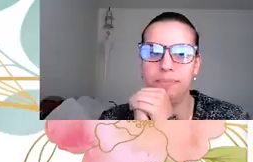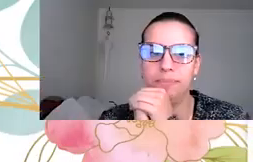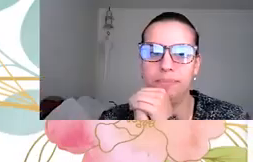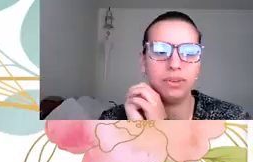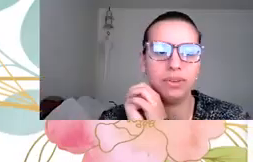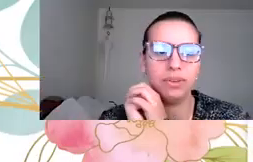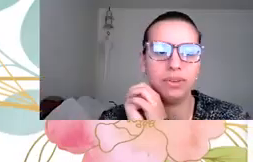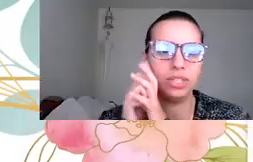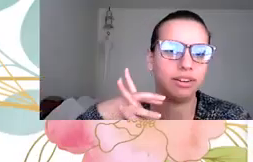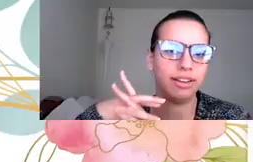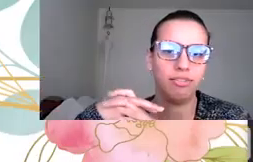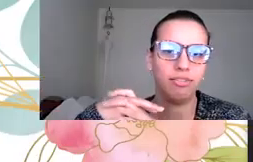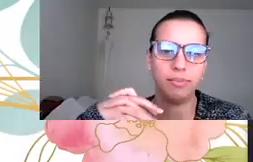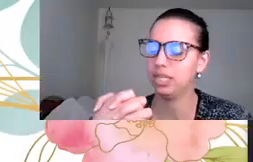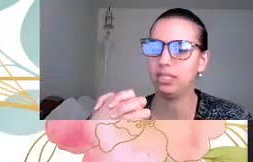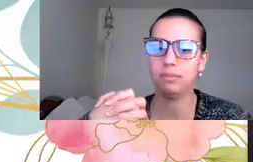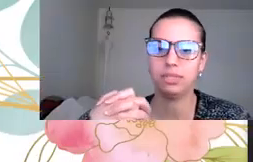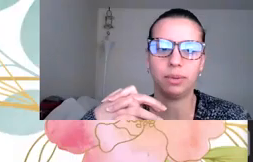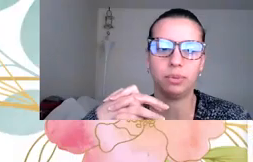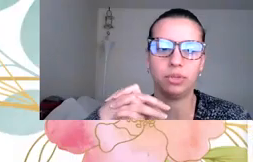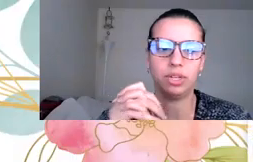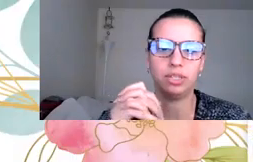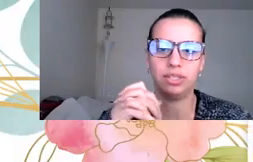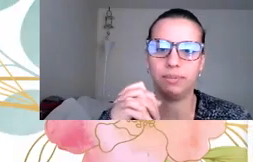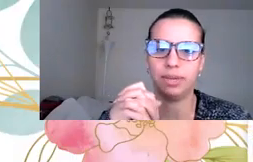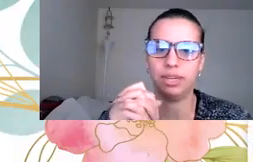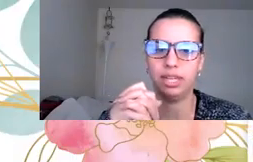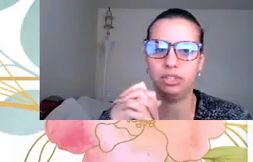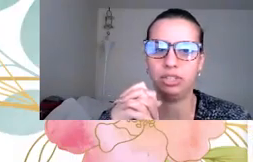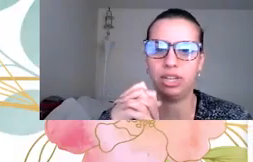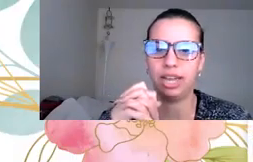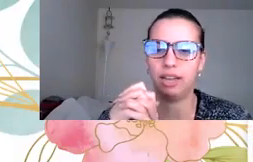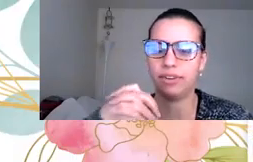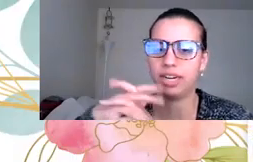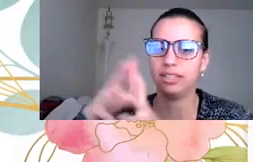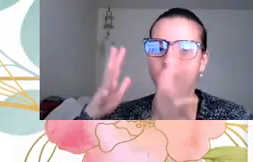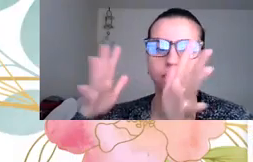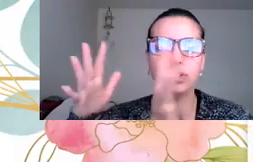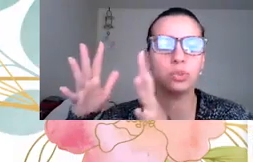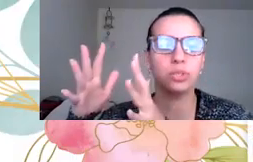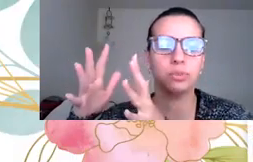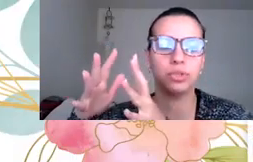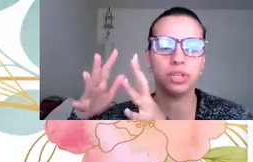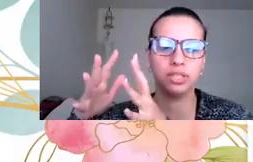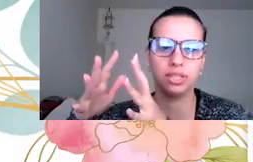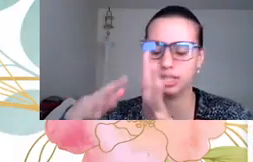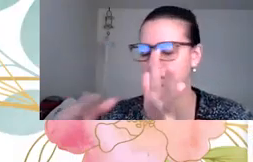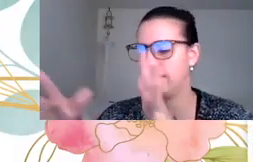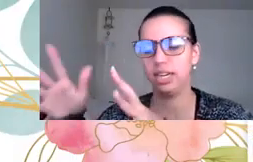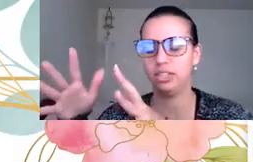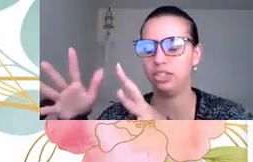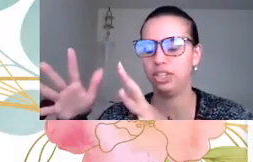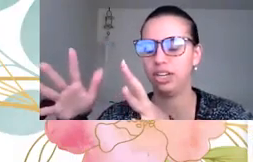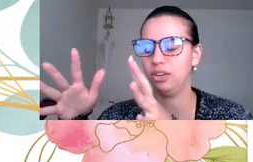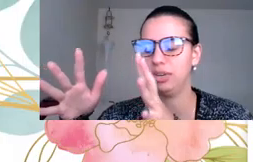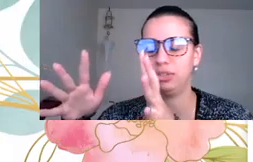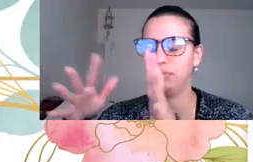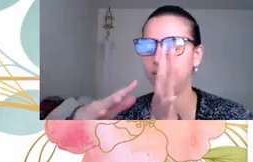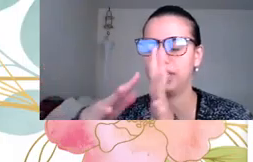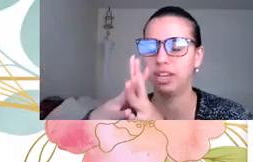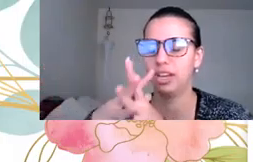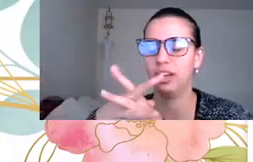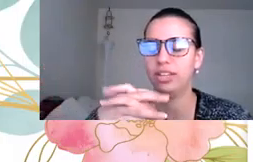For me, it was interesting hearing the alphabet, because some sound like Portuguese and some English. I got very excited. The first ones are Portuguese and then start English. And I know